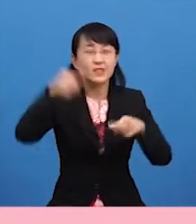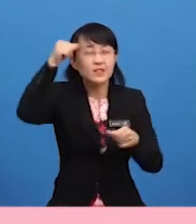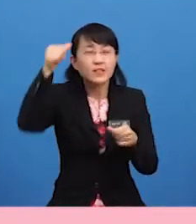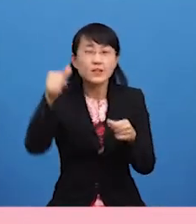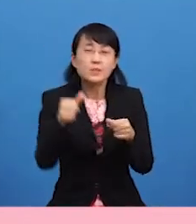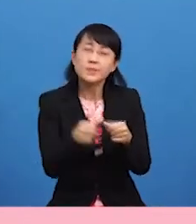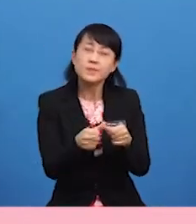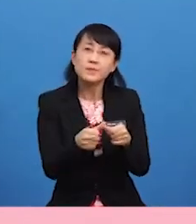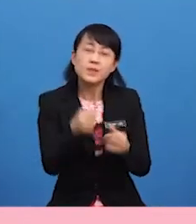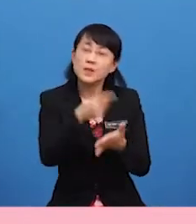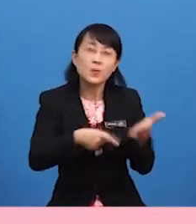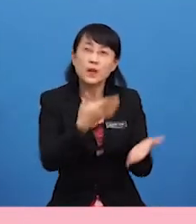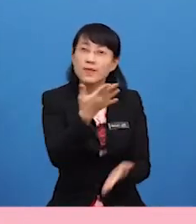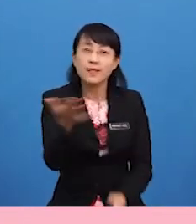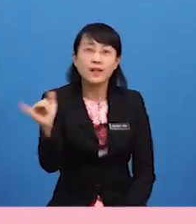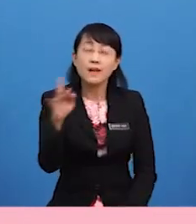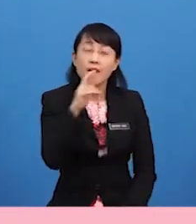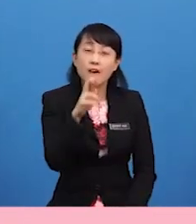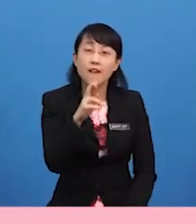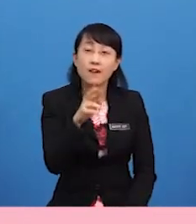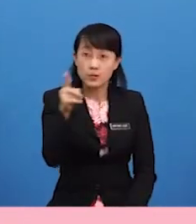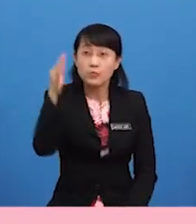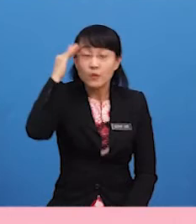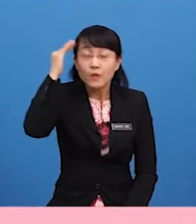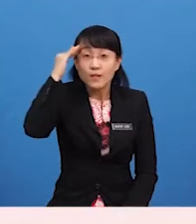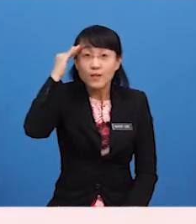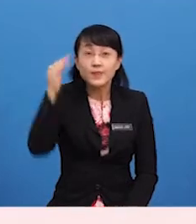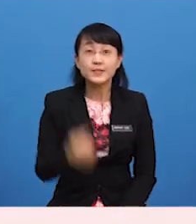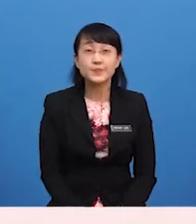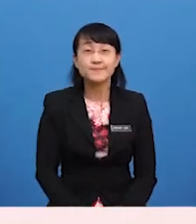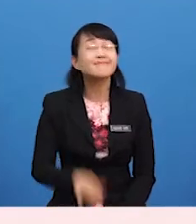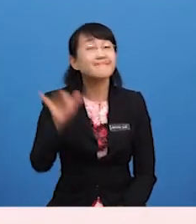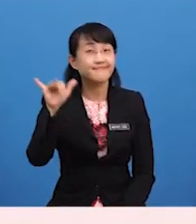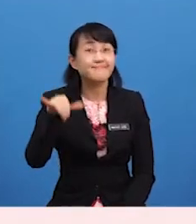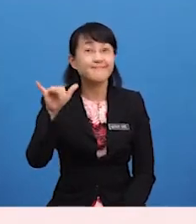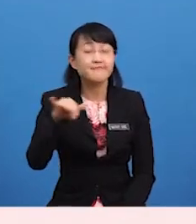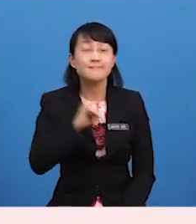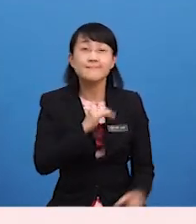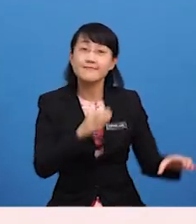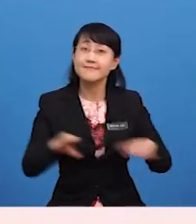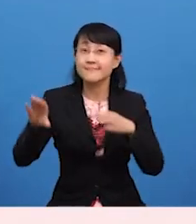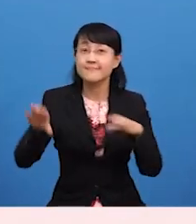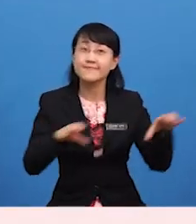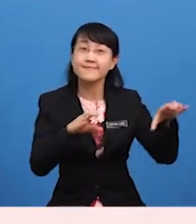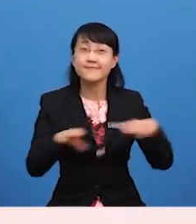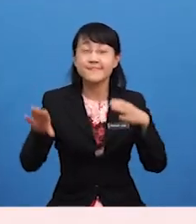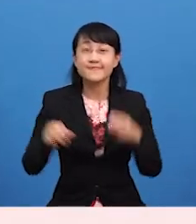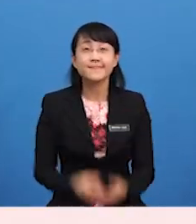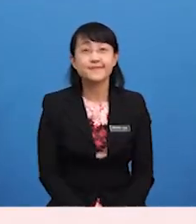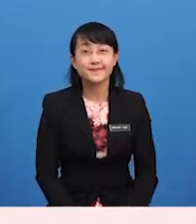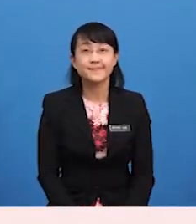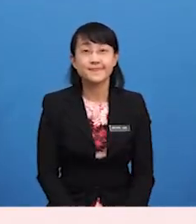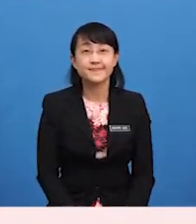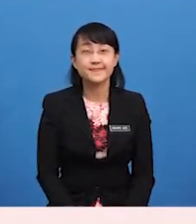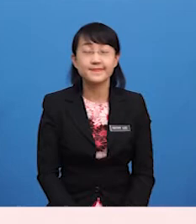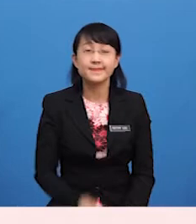what they are. Do you know what they are, Miss Rachel? Yes, I do. Let's take